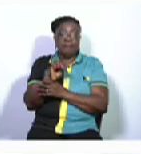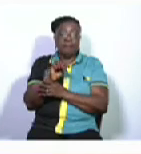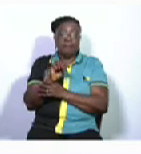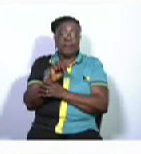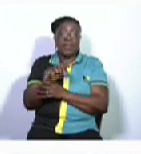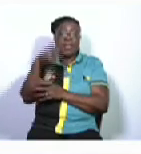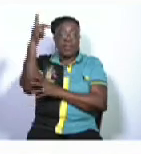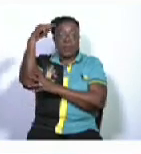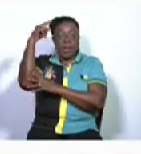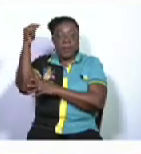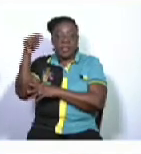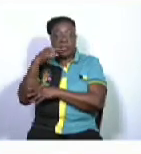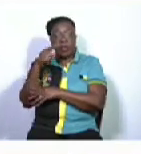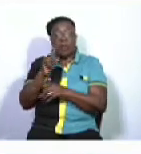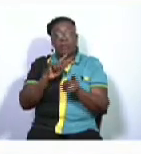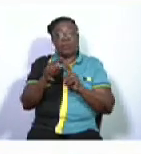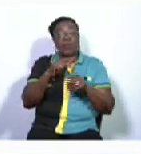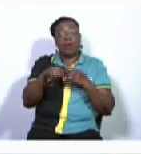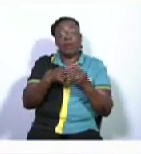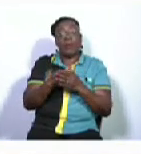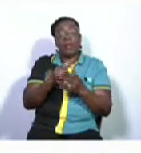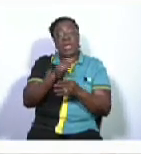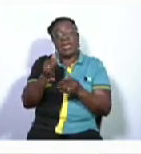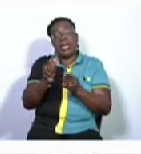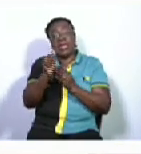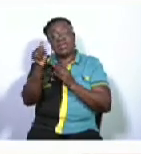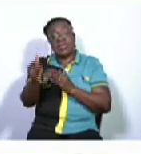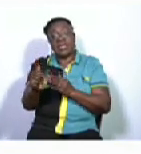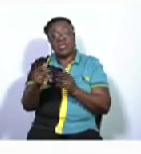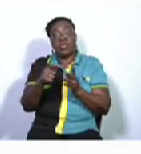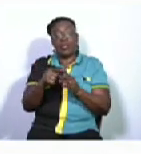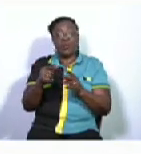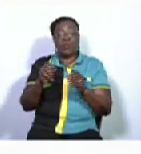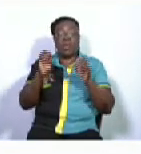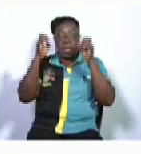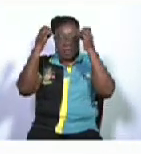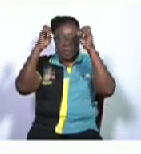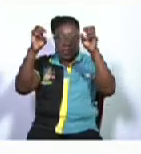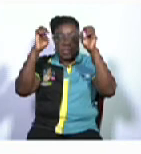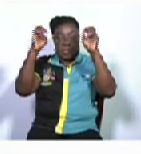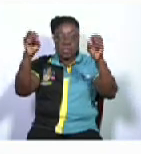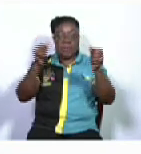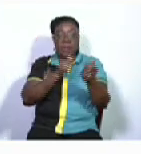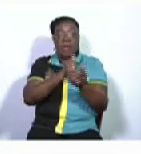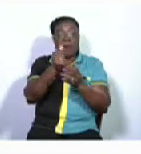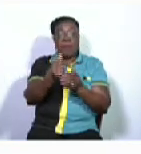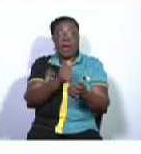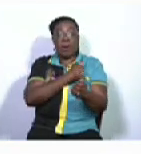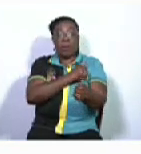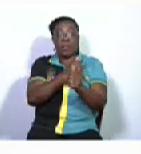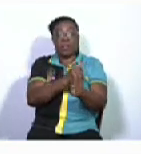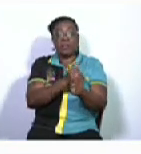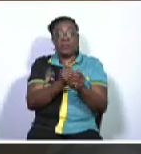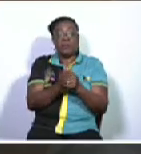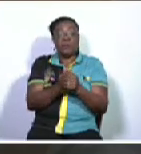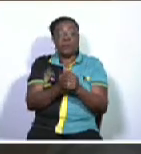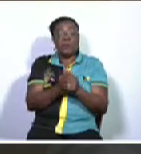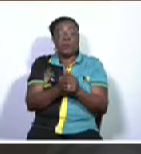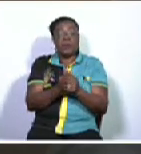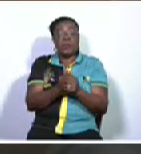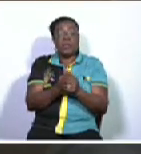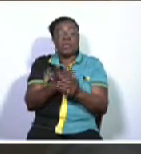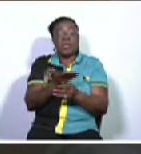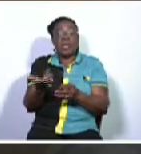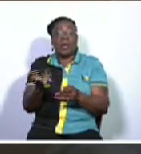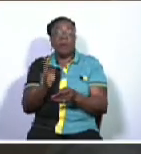Well, the Prime Minister also addressed any extension to the emergency powers COVID-19 orders. Now, therefore, be